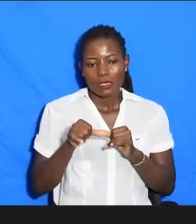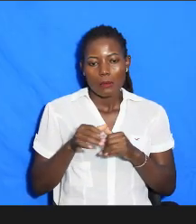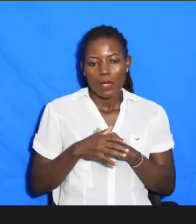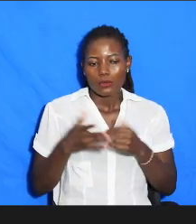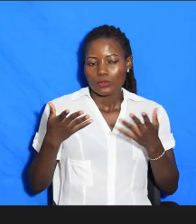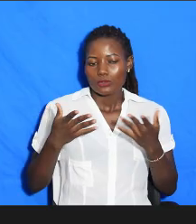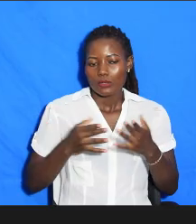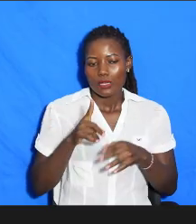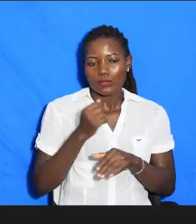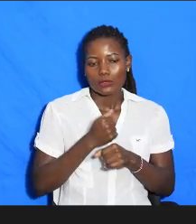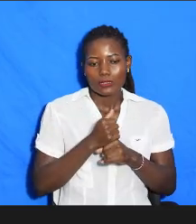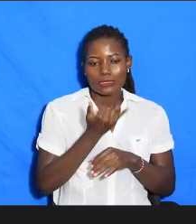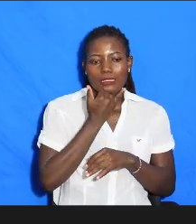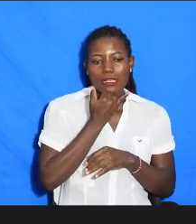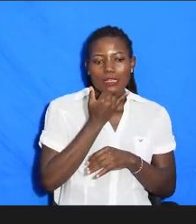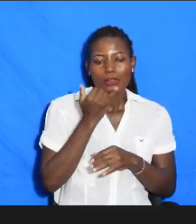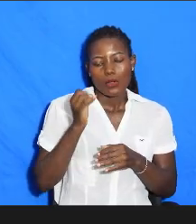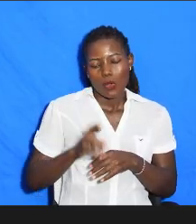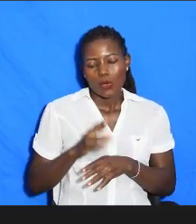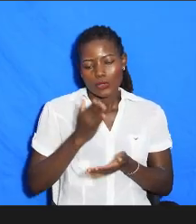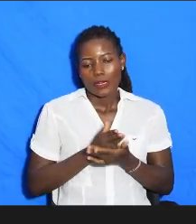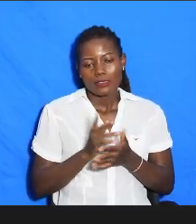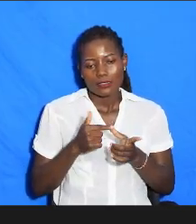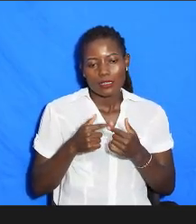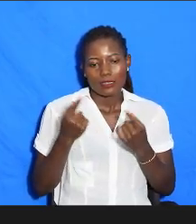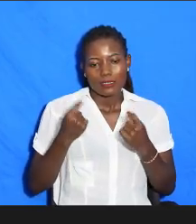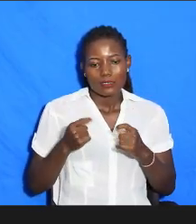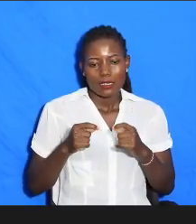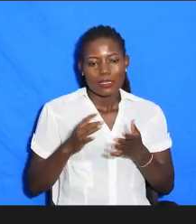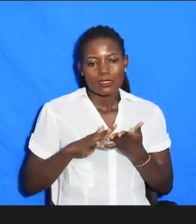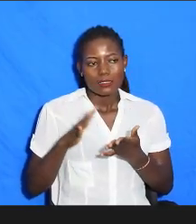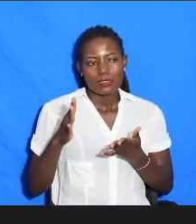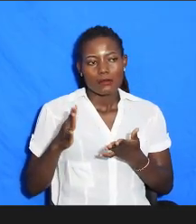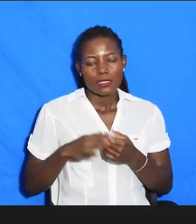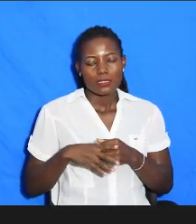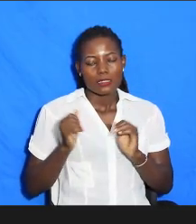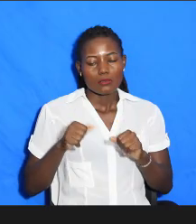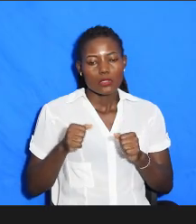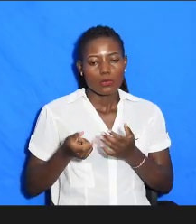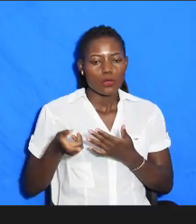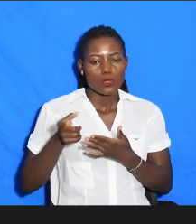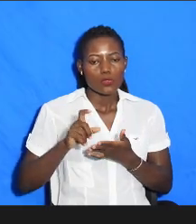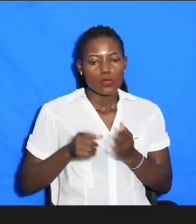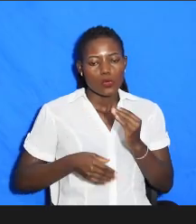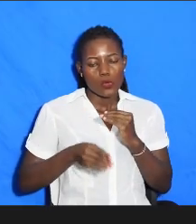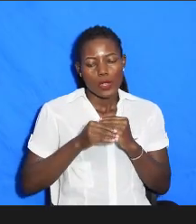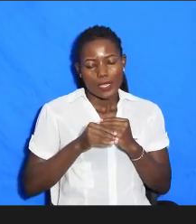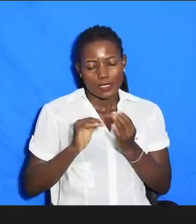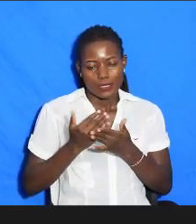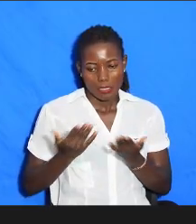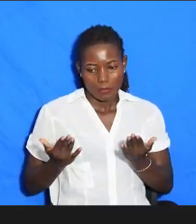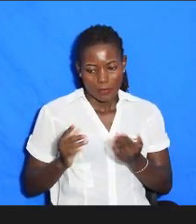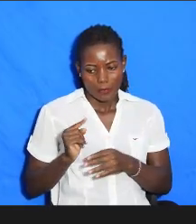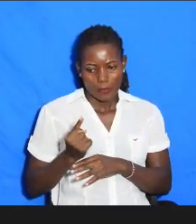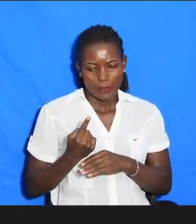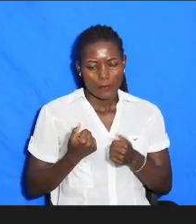you did right or where you did wrong, or try and as much as possible to add something on top of what you did on your first race. The first race